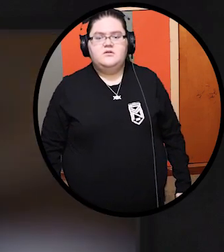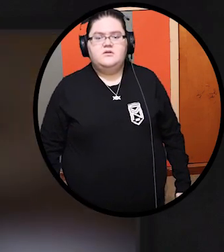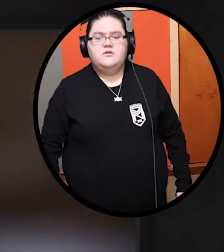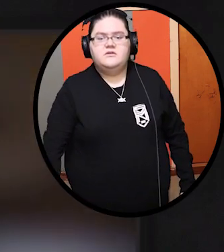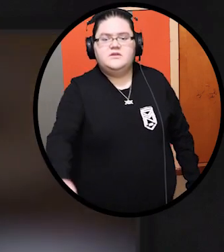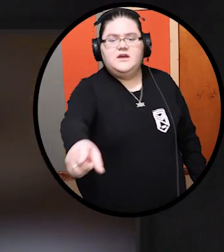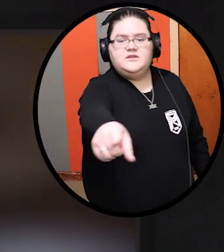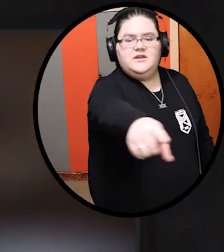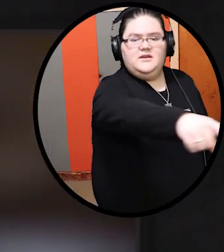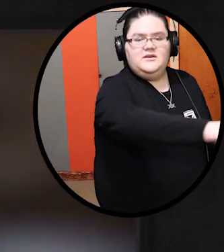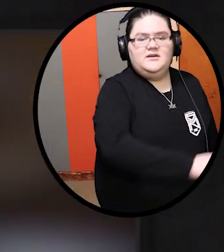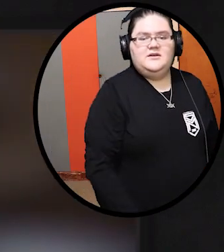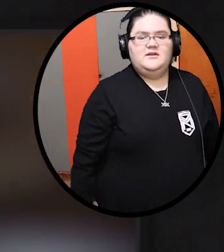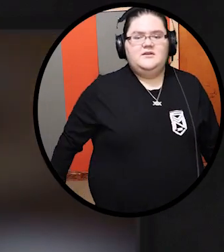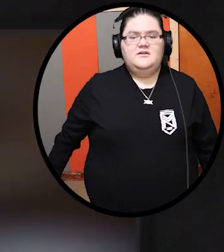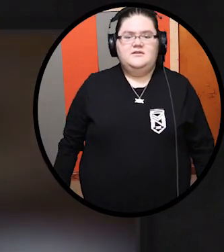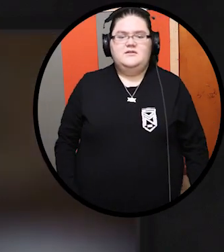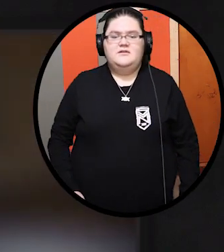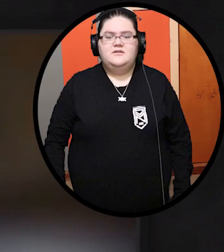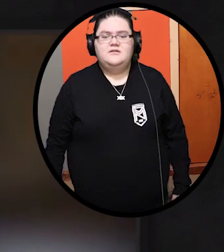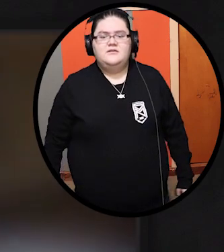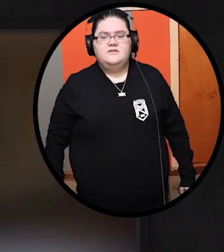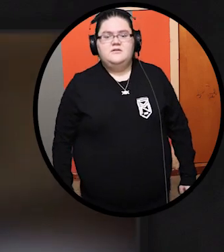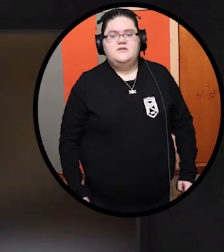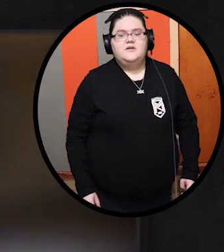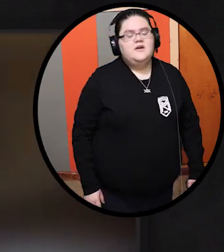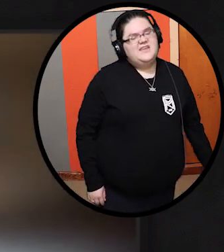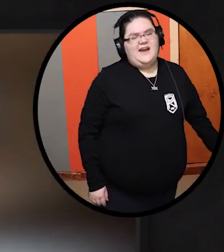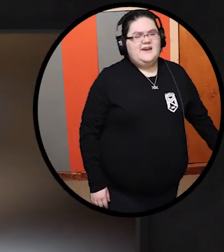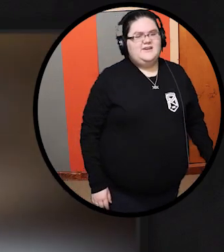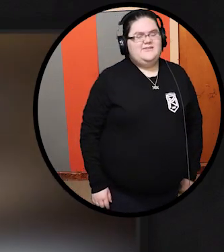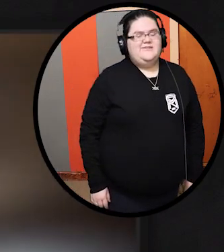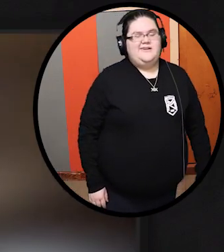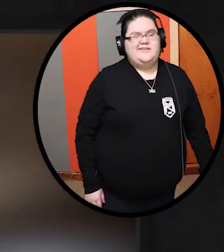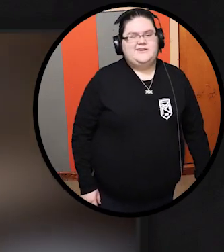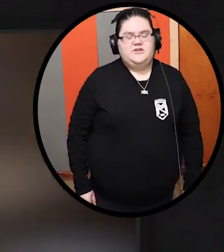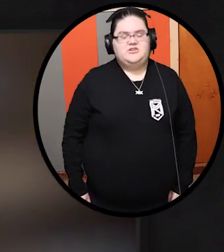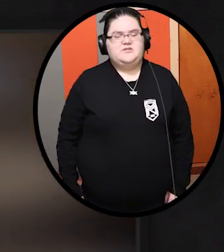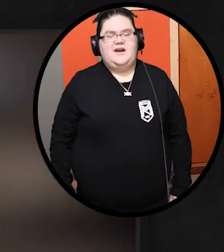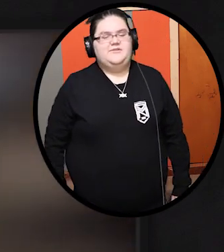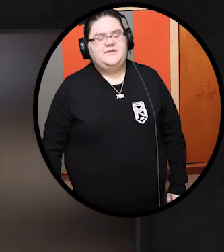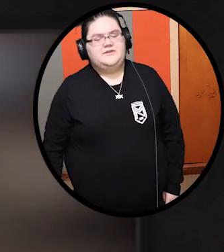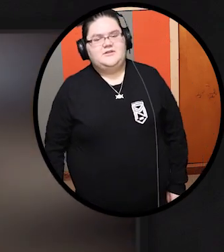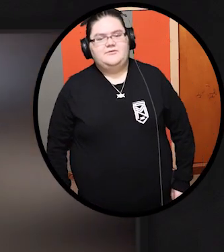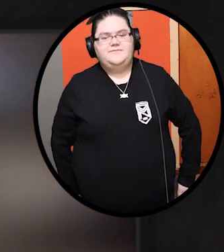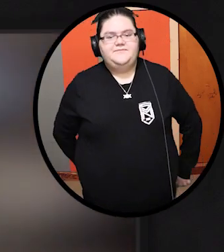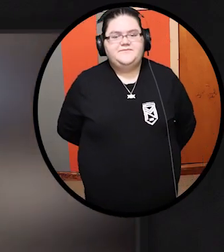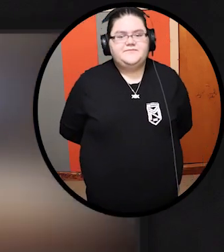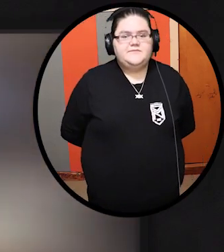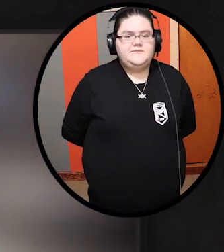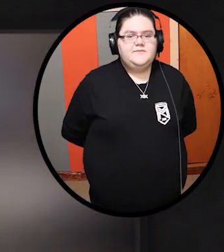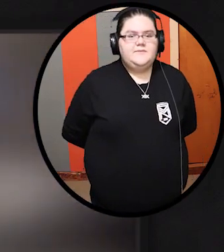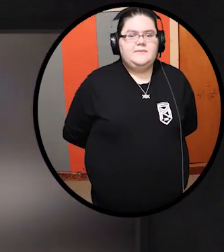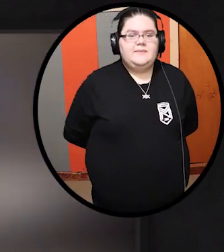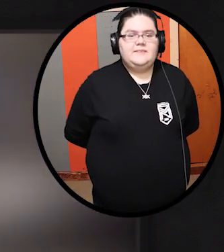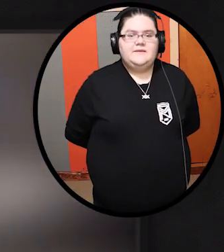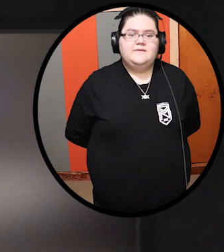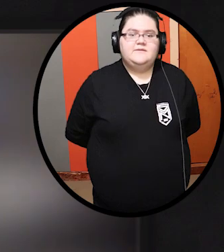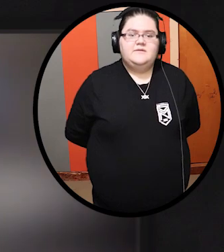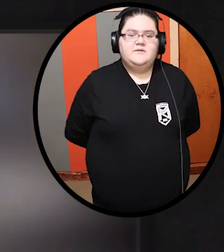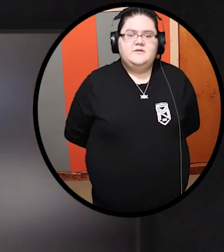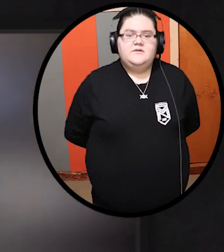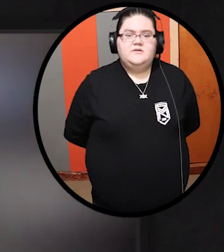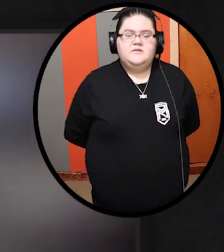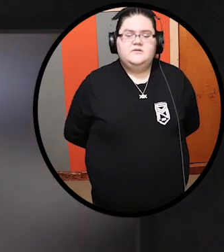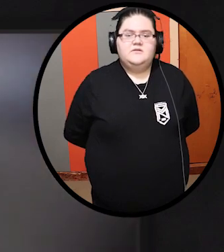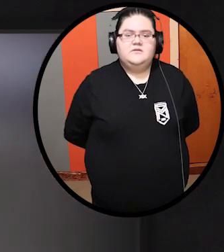what? Yeah, see? How can you tell she's crying? Yeah, I don't know how they can tell she's crying. Discover that she simply vanished, even though